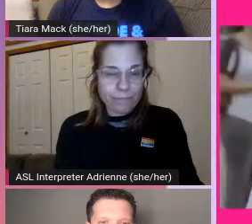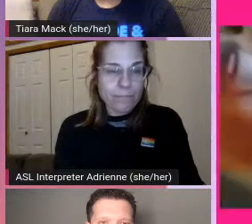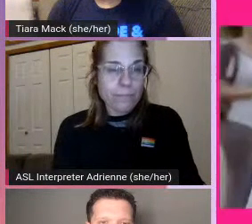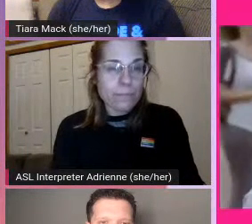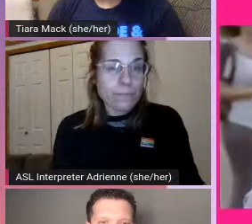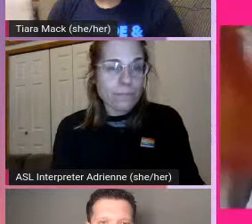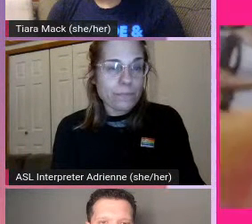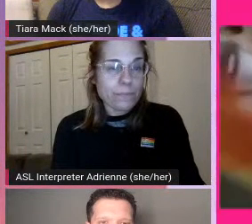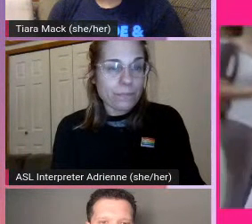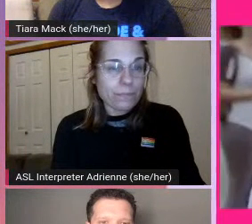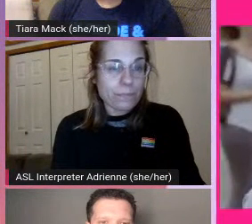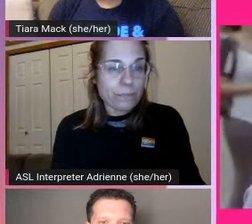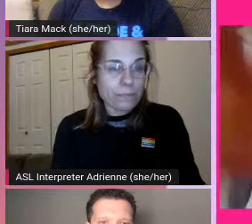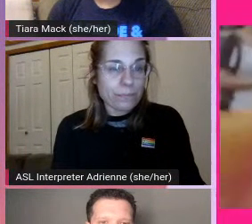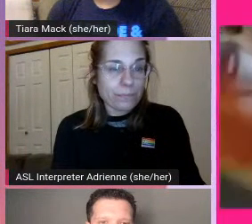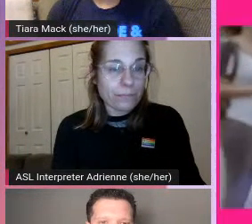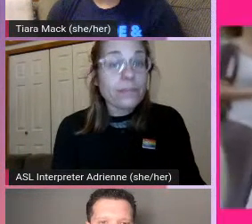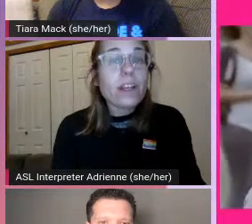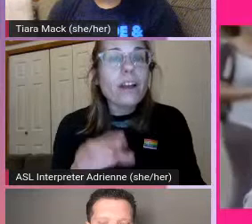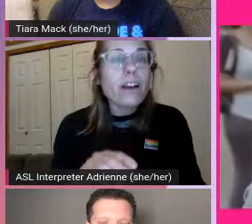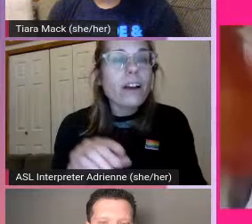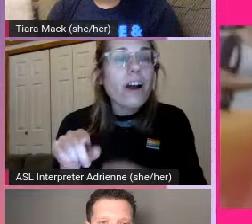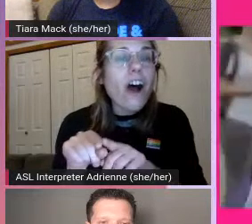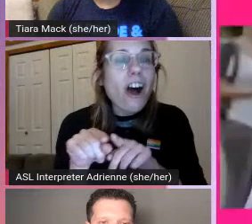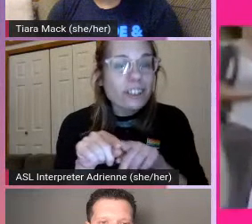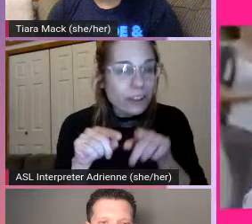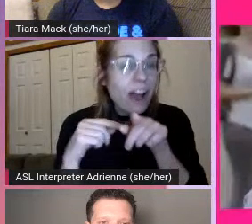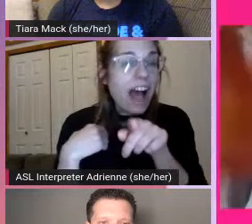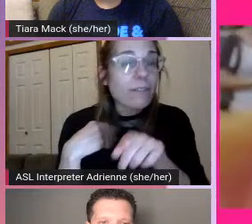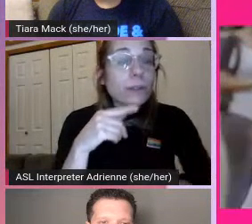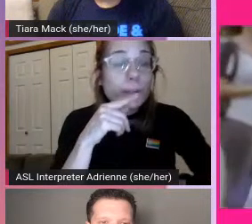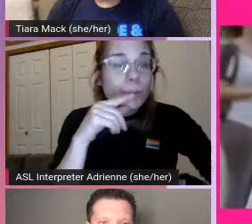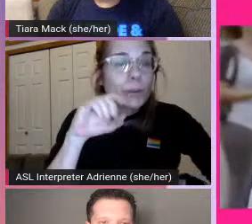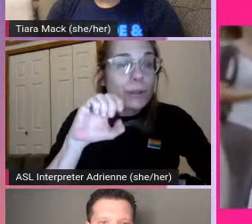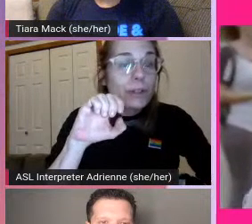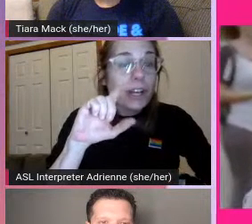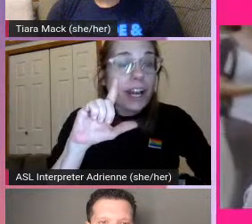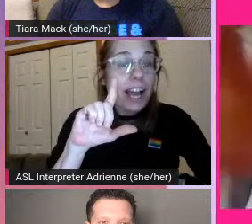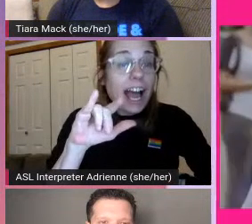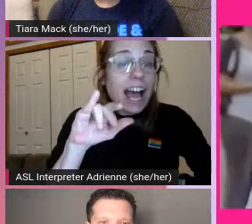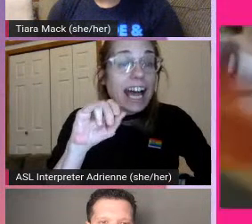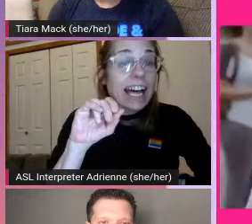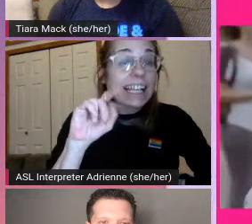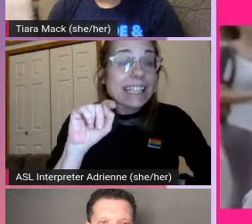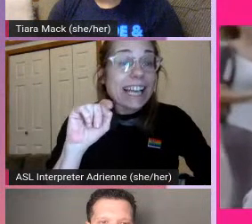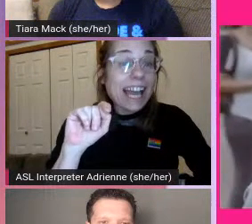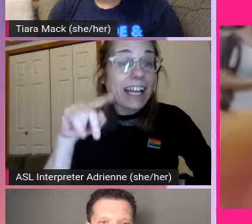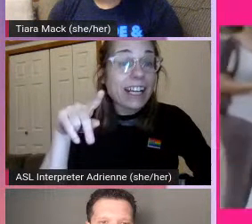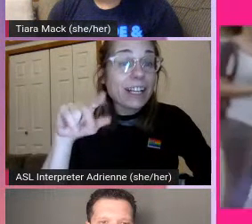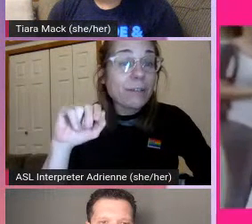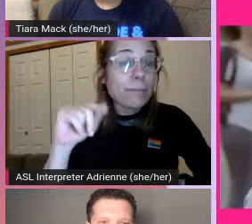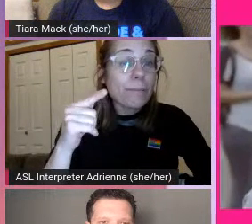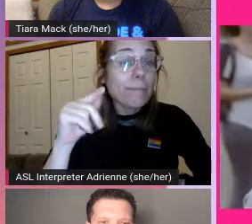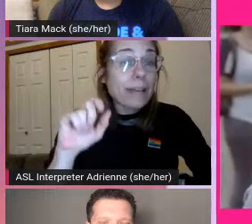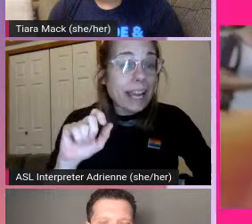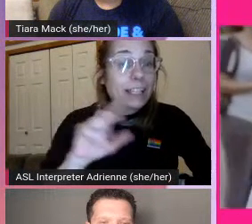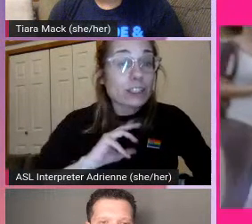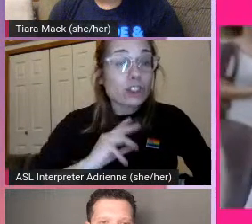We also have Elliot Page featured here, who is a trans actor.